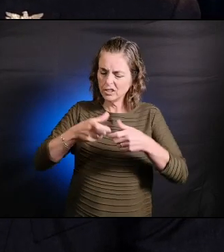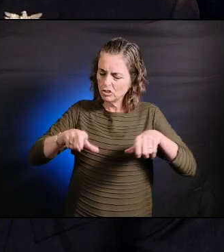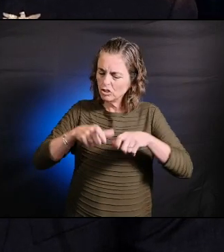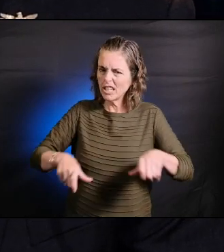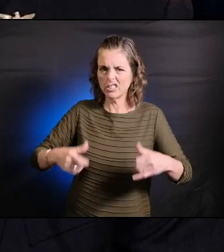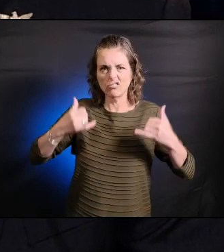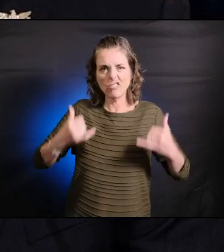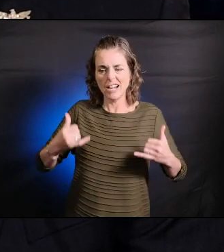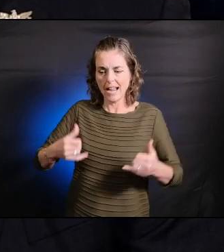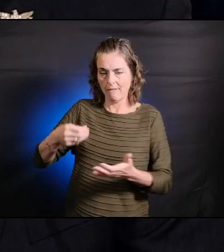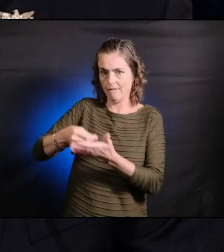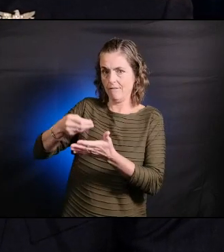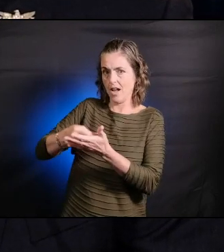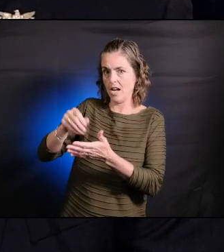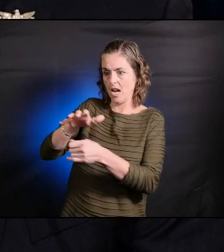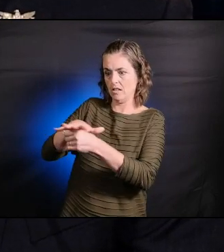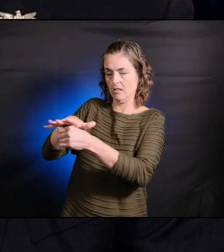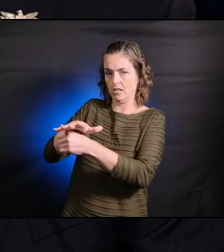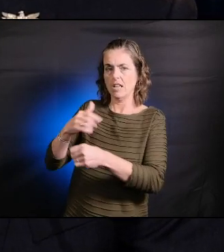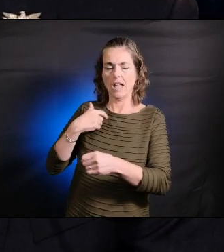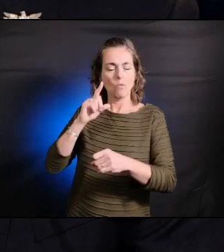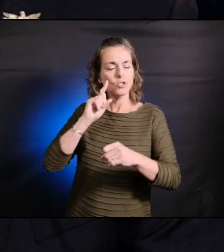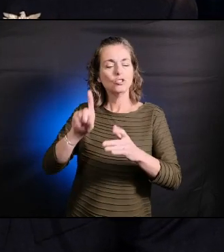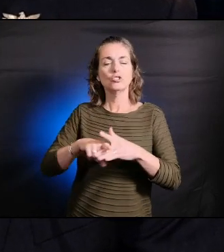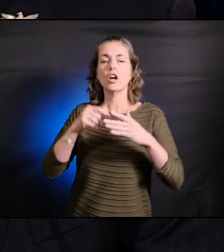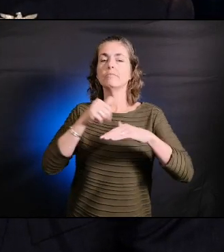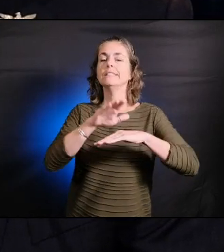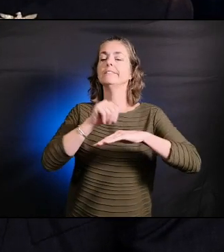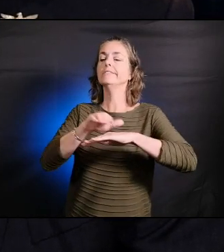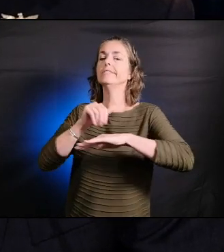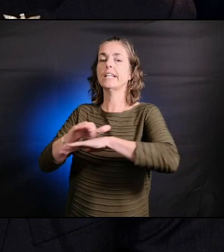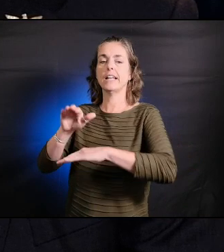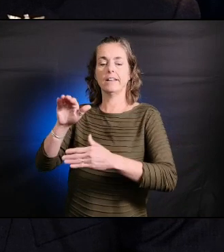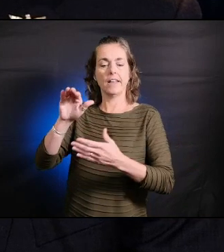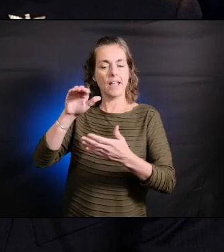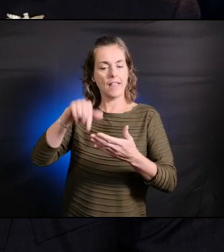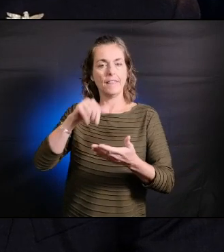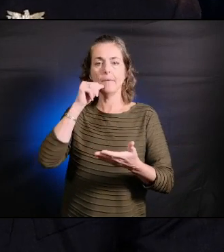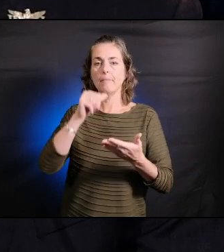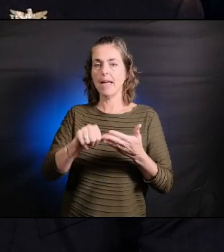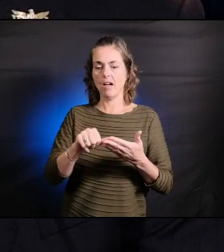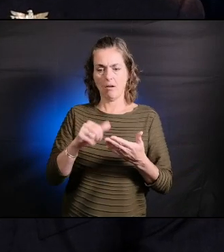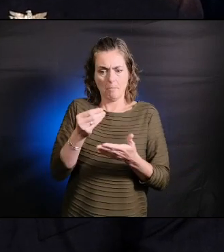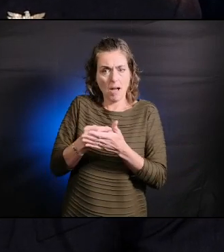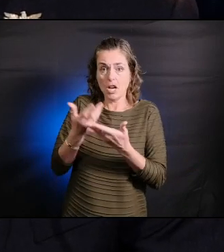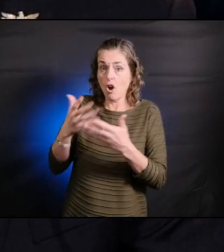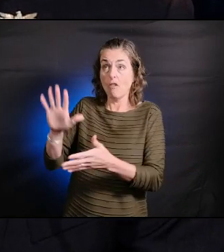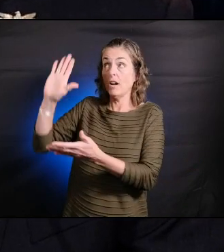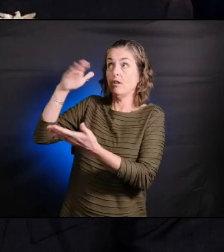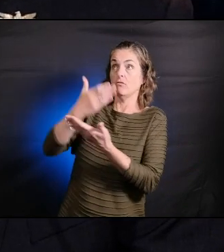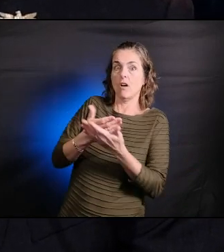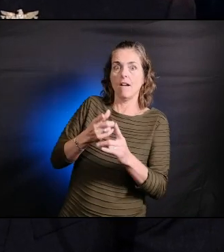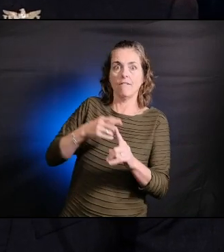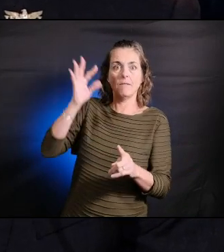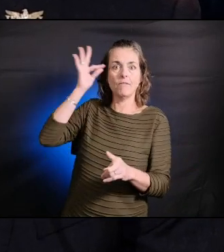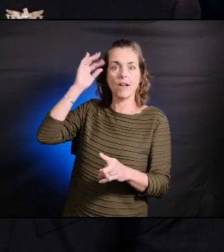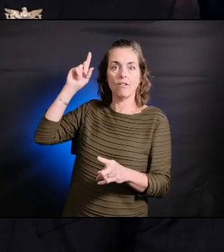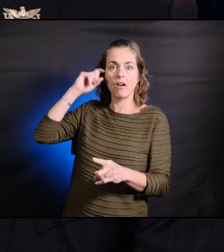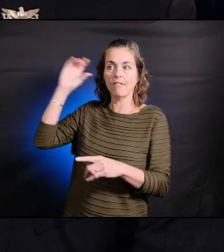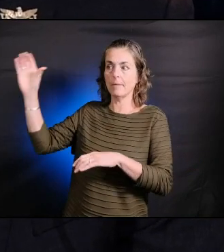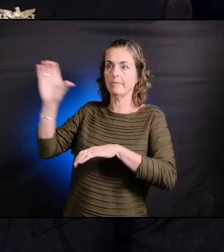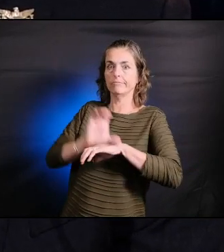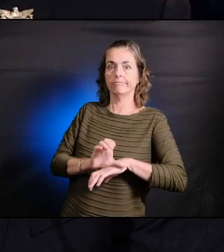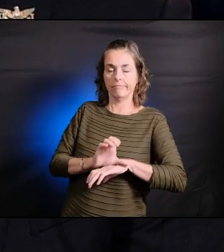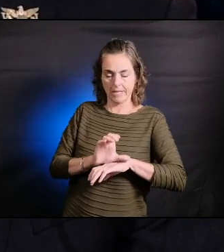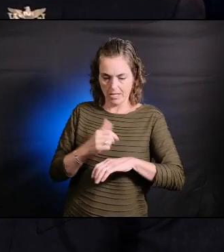they will start going out into the mail. The money is already here. It's been here since last week, and we'll get those checks to you. Some